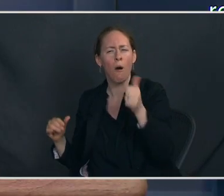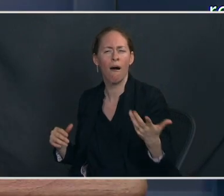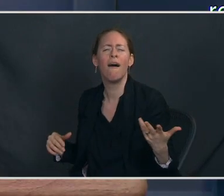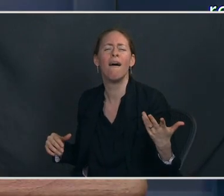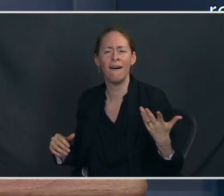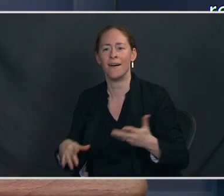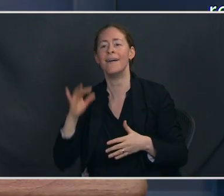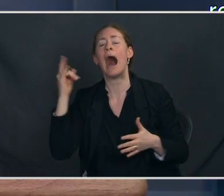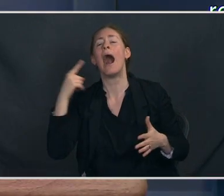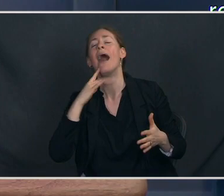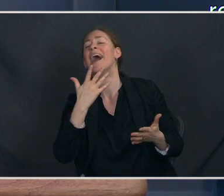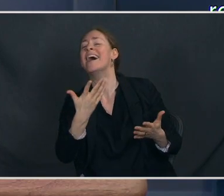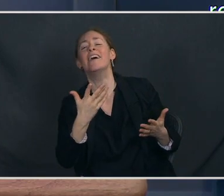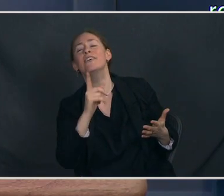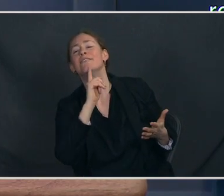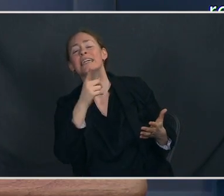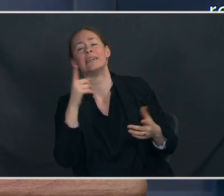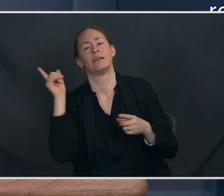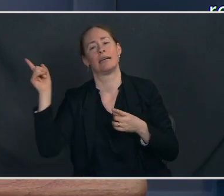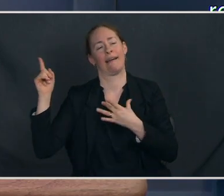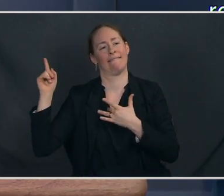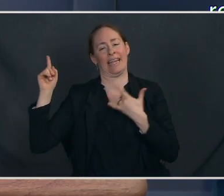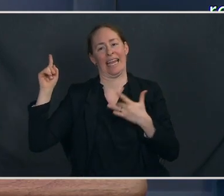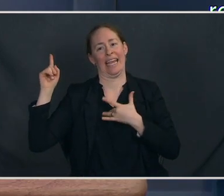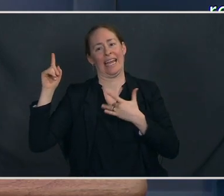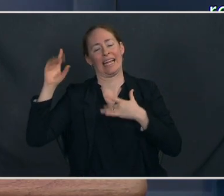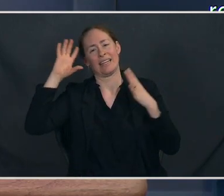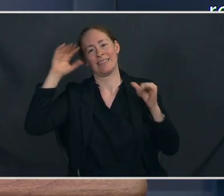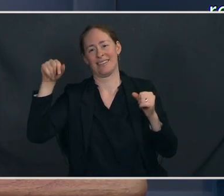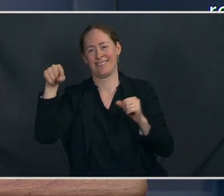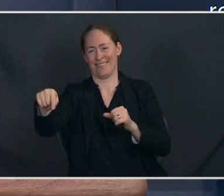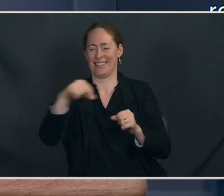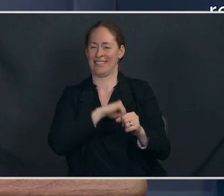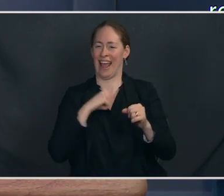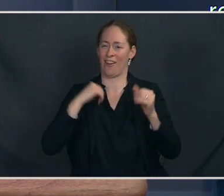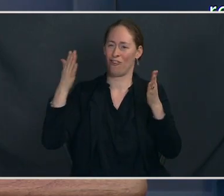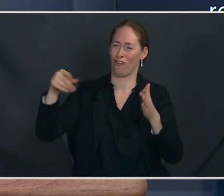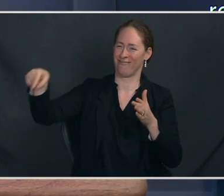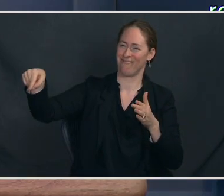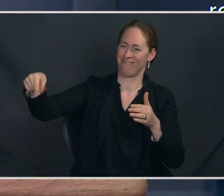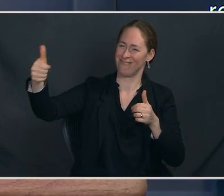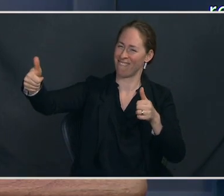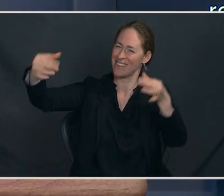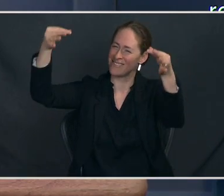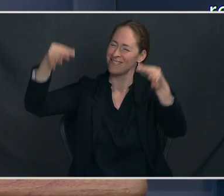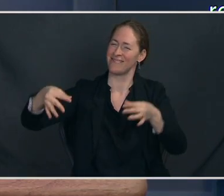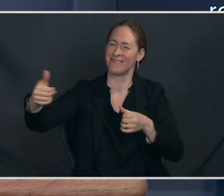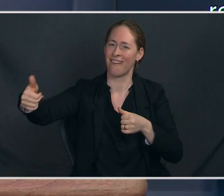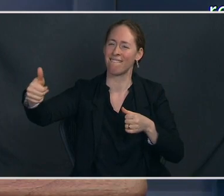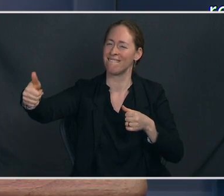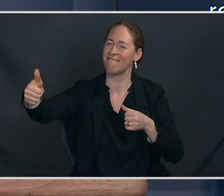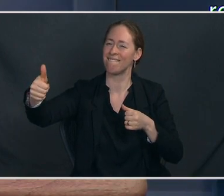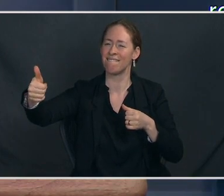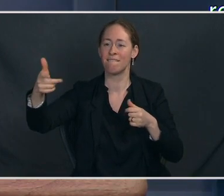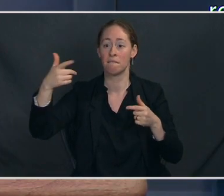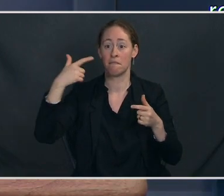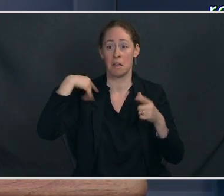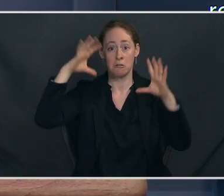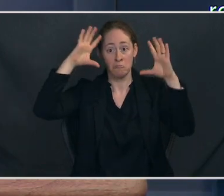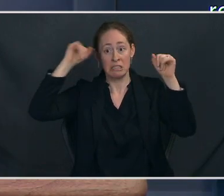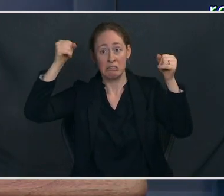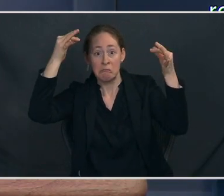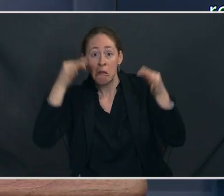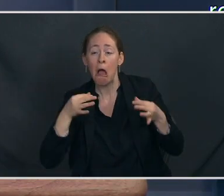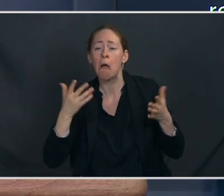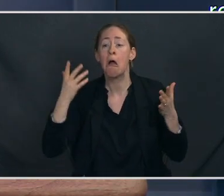the constitutional duty to proceed as they see fit on holding the former president accountable. He spent 36 years in the Senate. He's